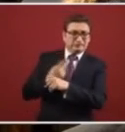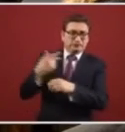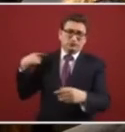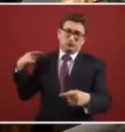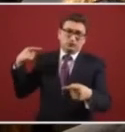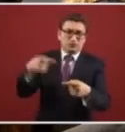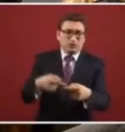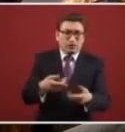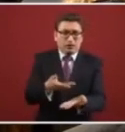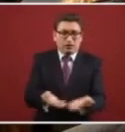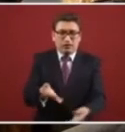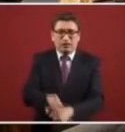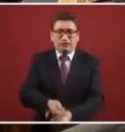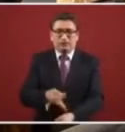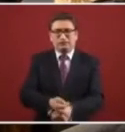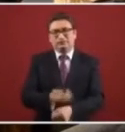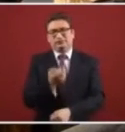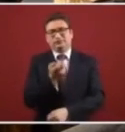las